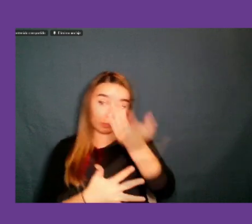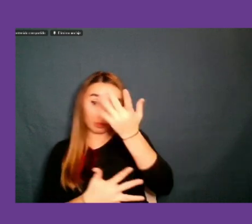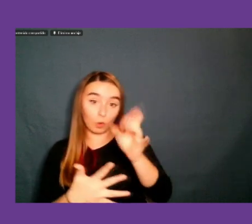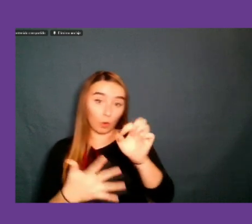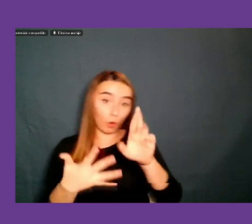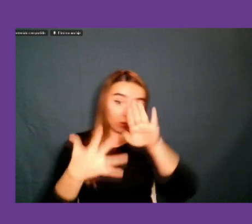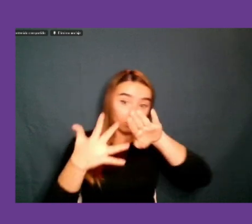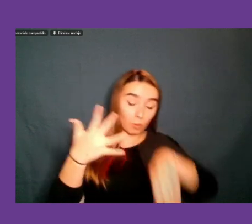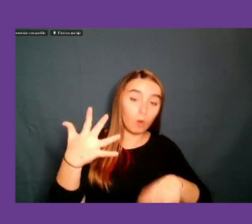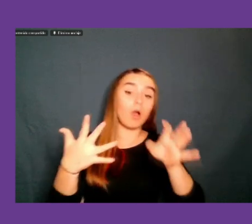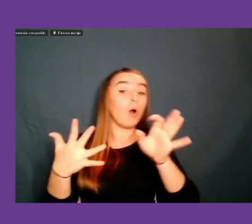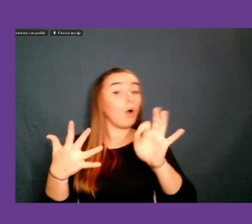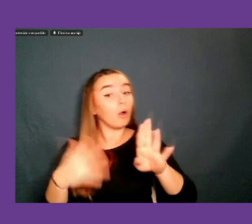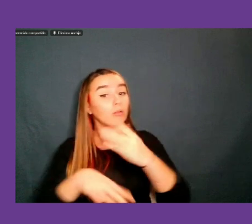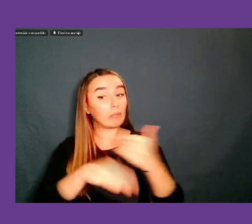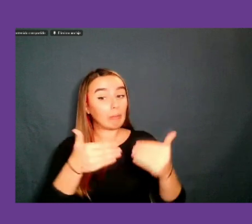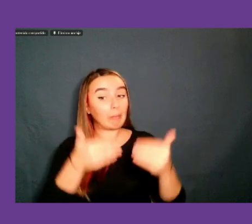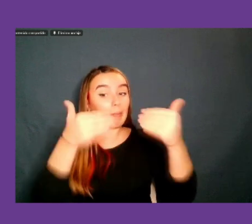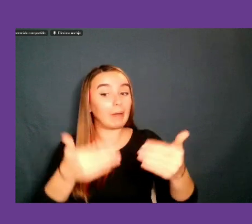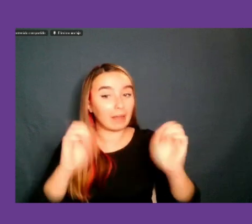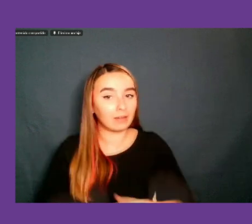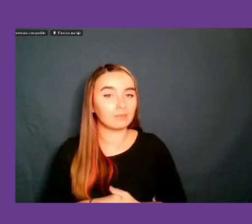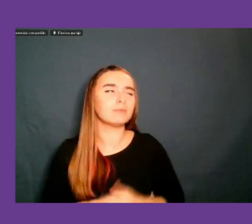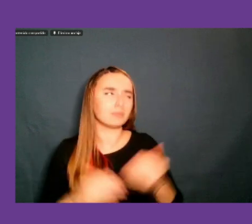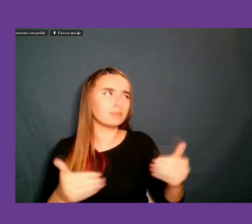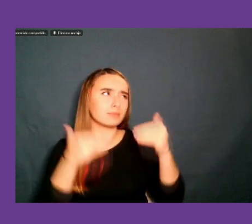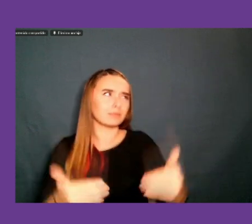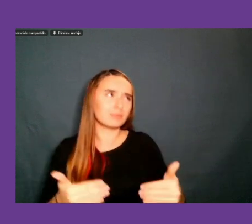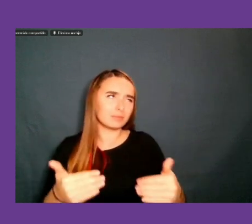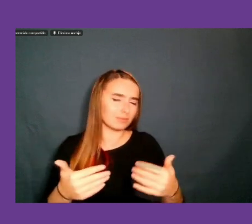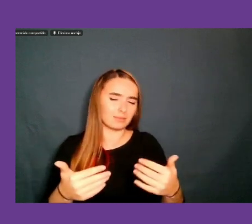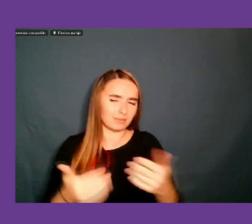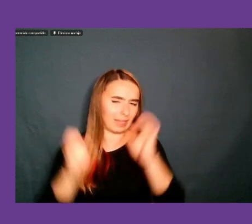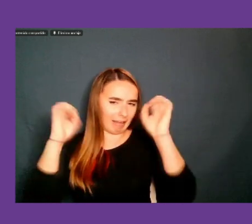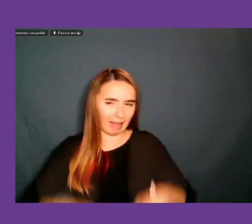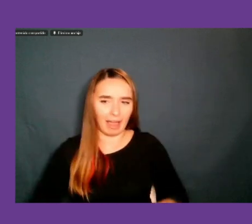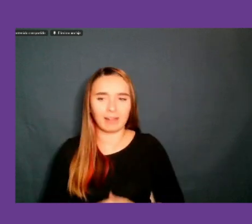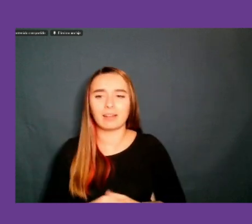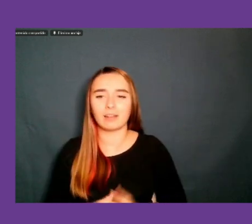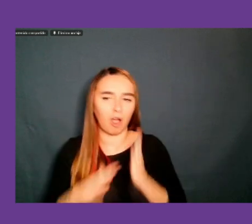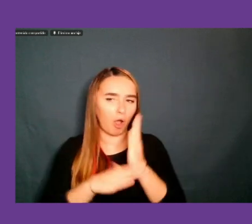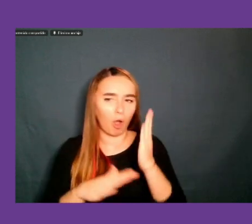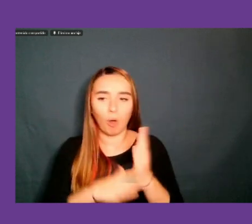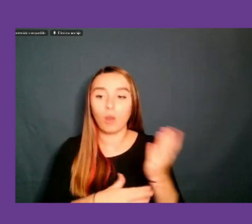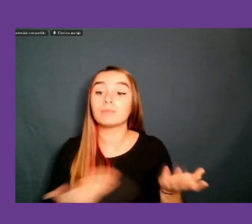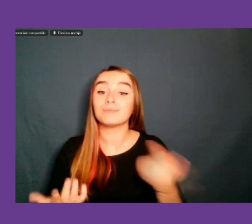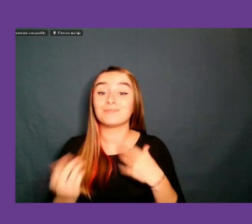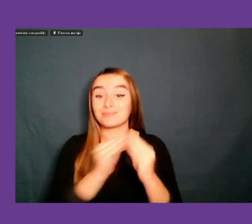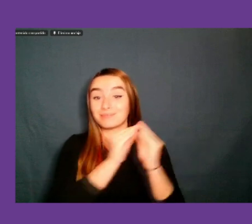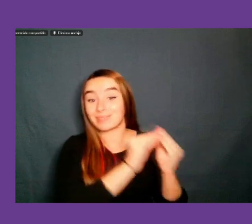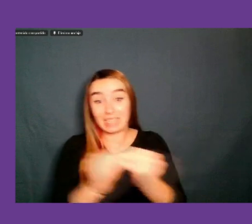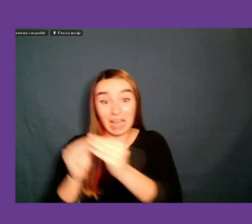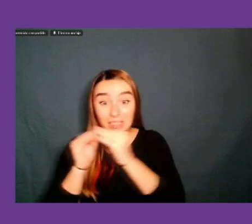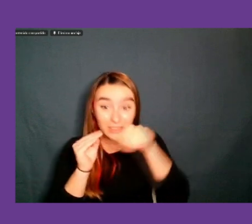So delays are always possible, I would say. Unfortunately, in standardization, we sometimes do experience delays,